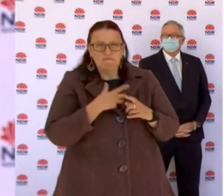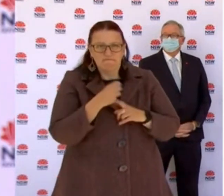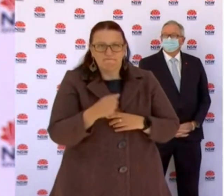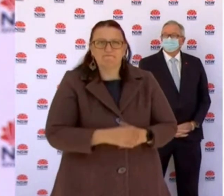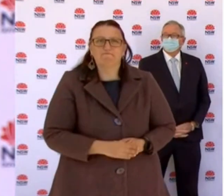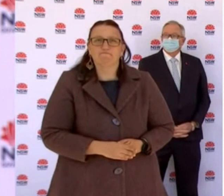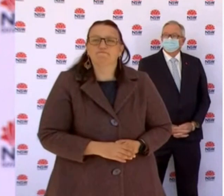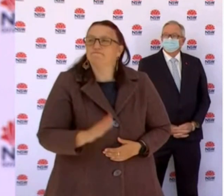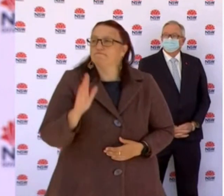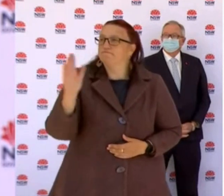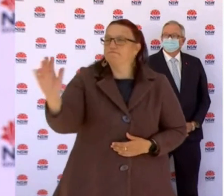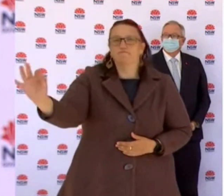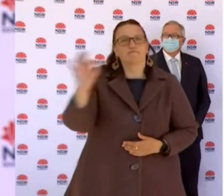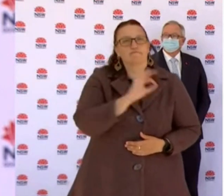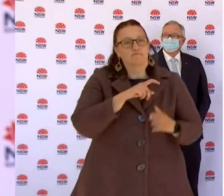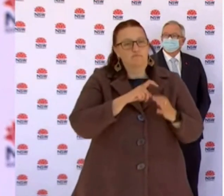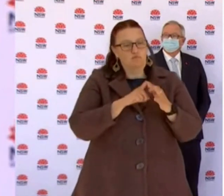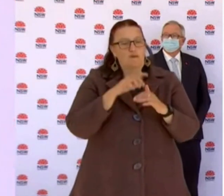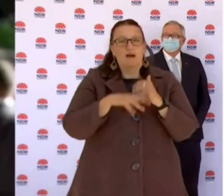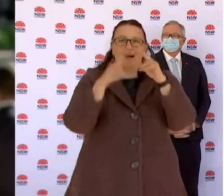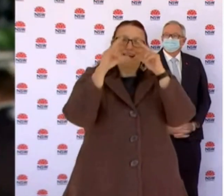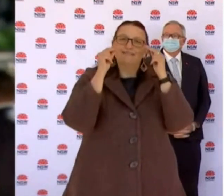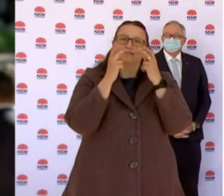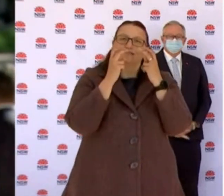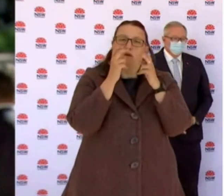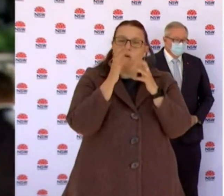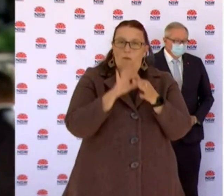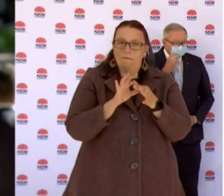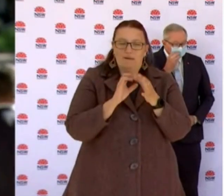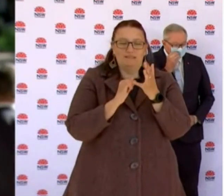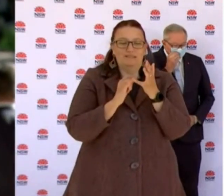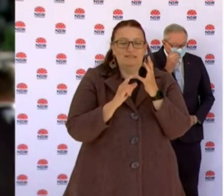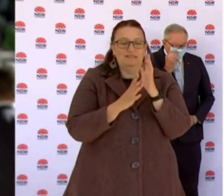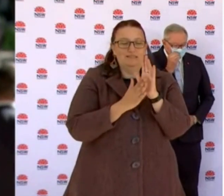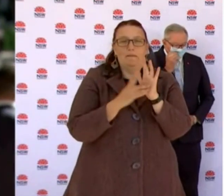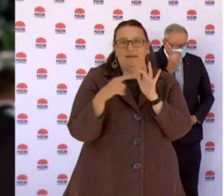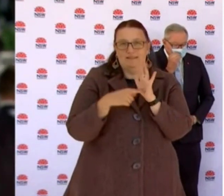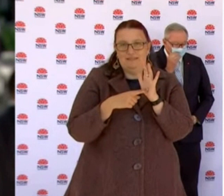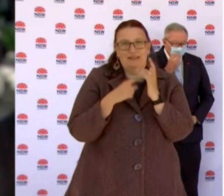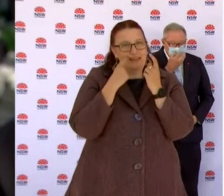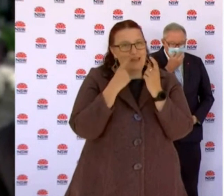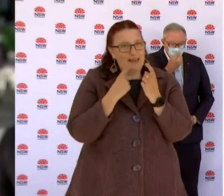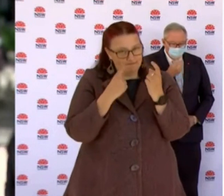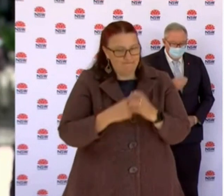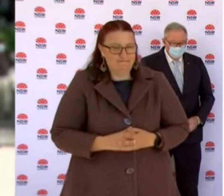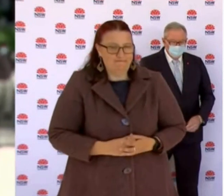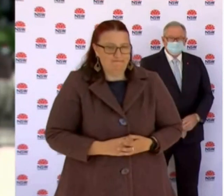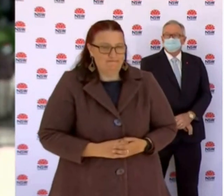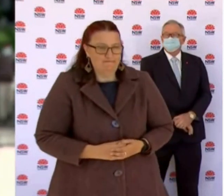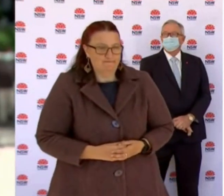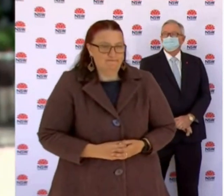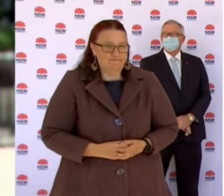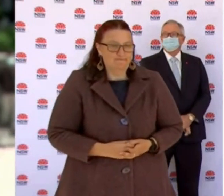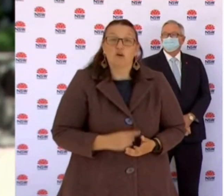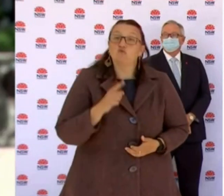in relation to Southern Care, is there concern, given the numbers of residents that we're now seeing positive, do we believe that they were all